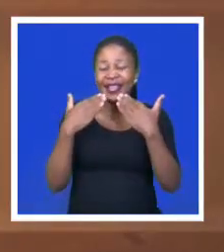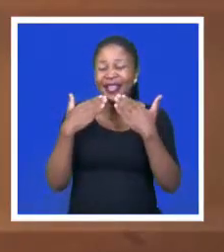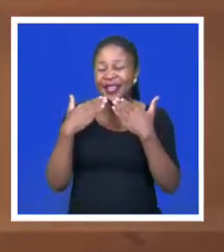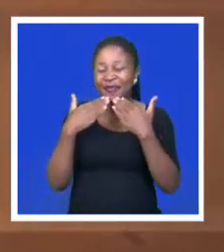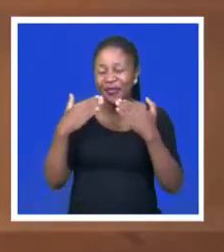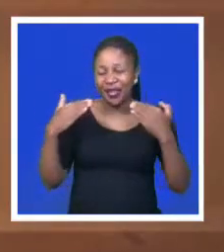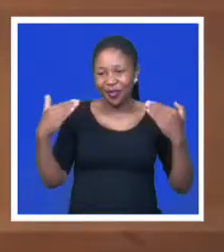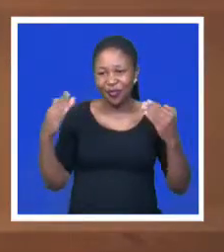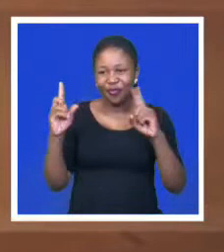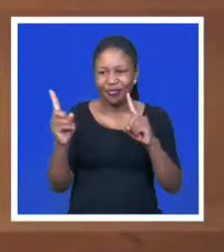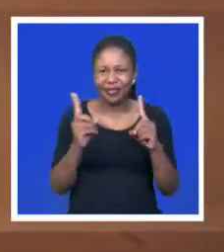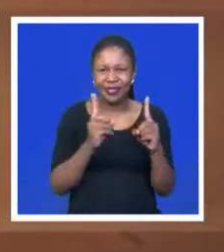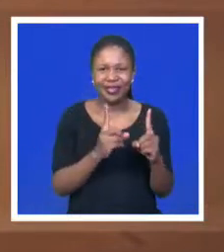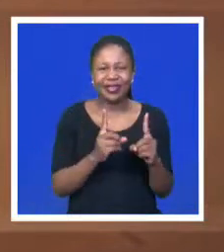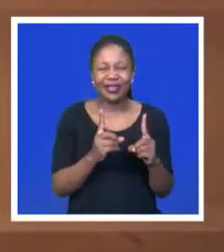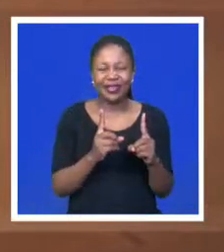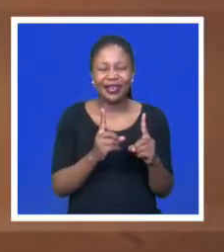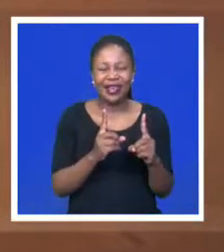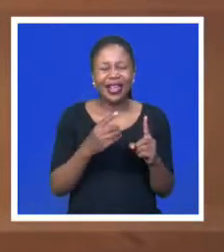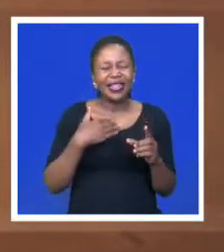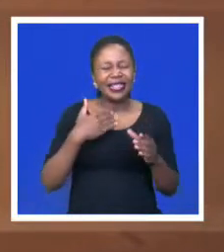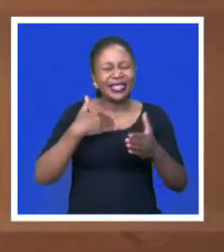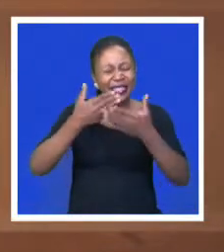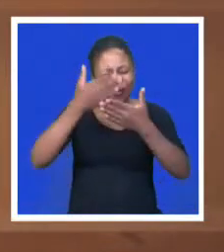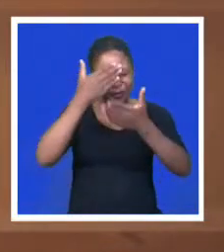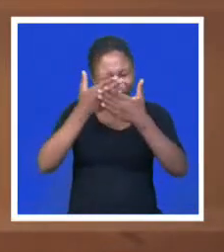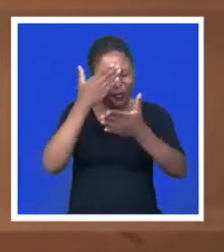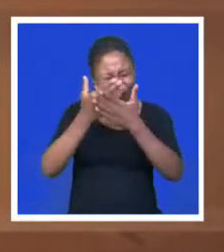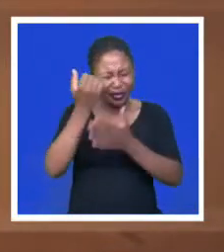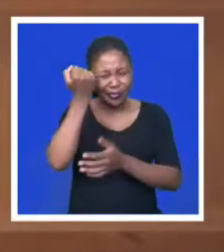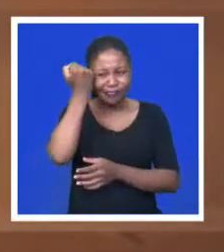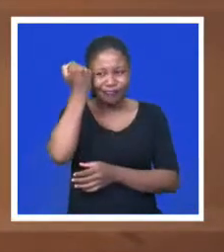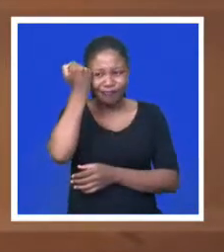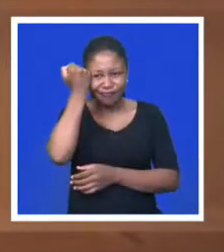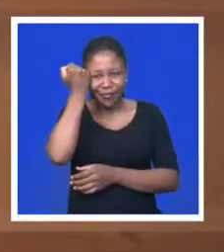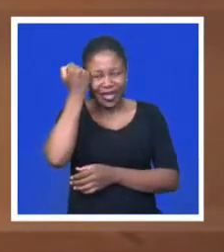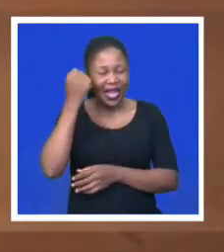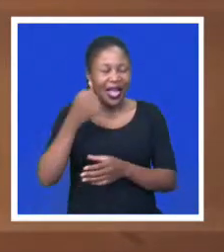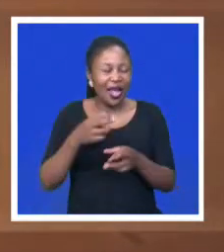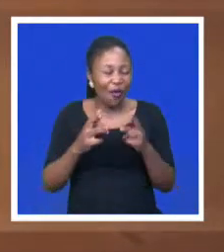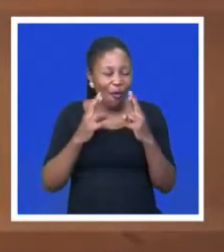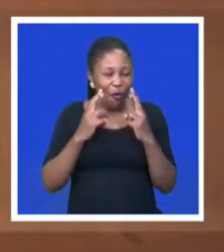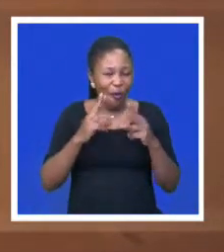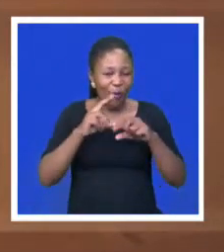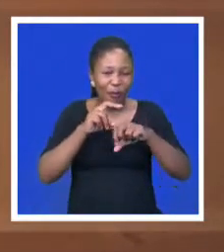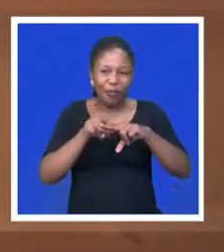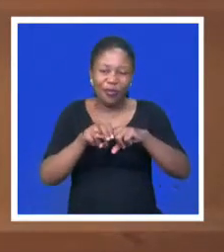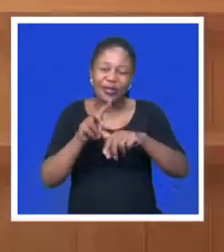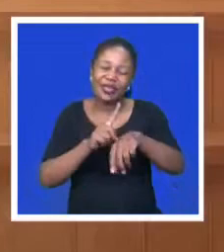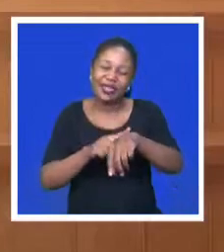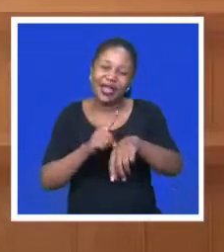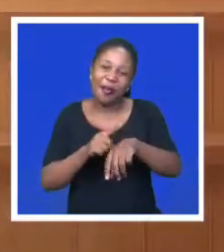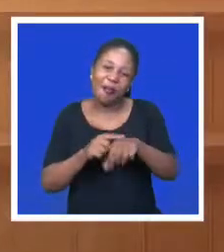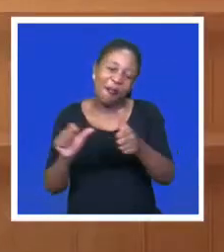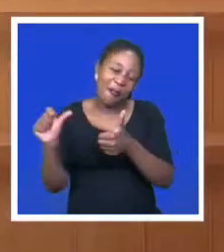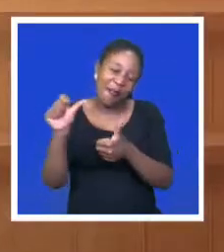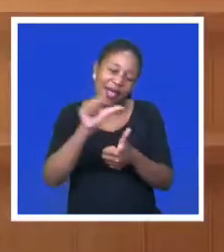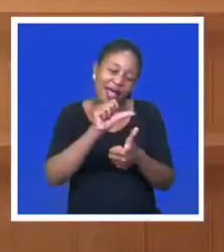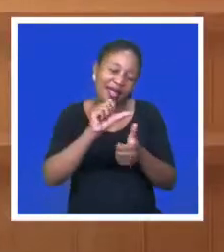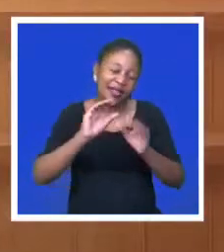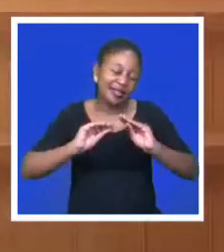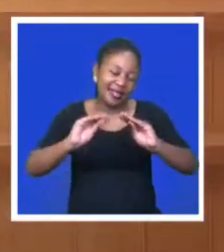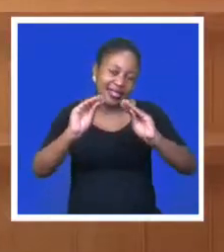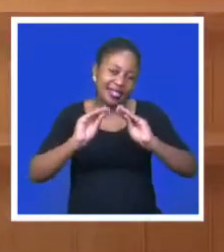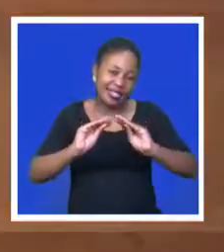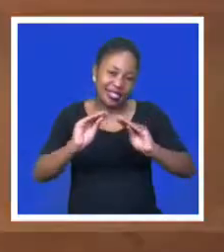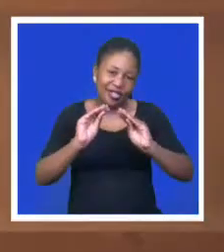very informative lesson. I'm hoping you're going to come again next time and give us another amazing lesson. Thank you, Lerato. Okay. I hope